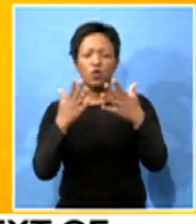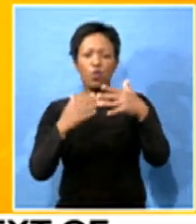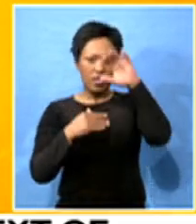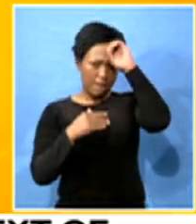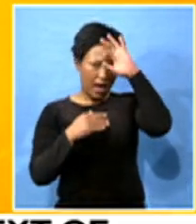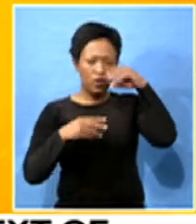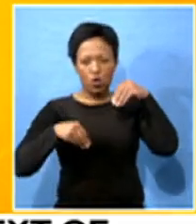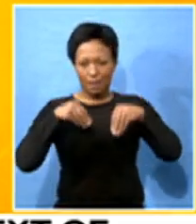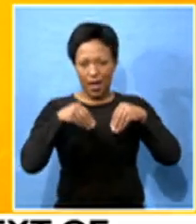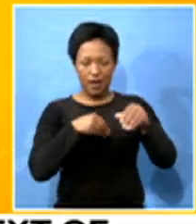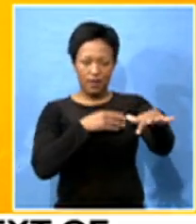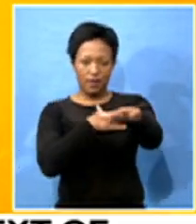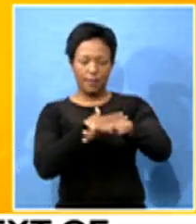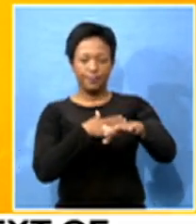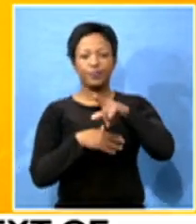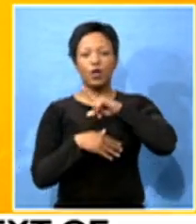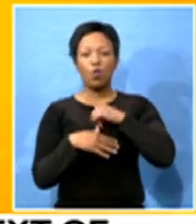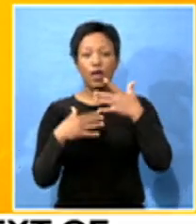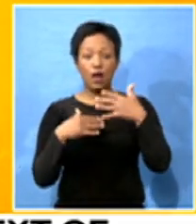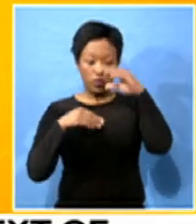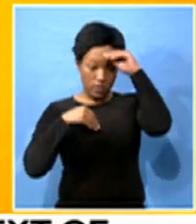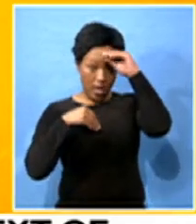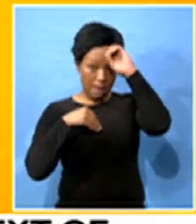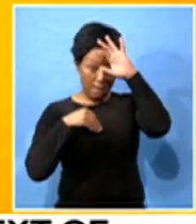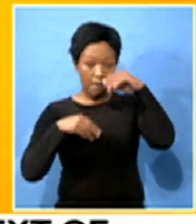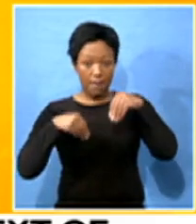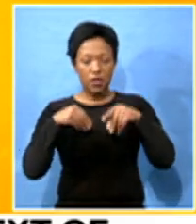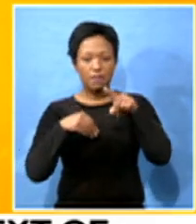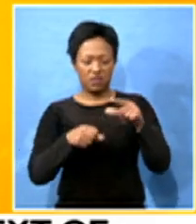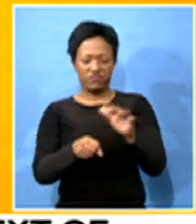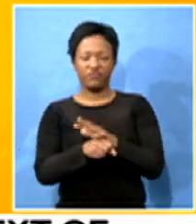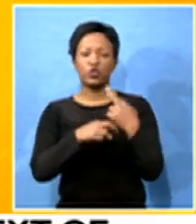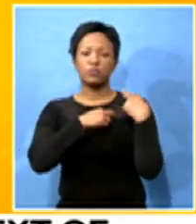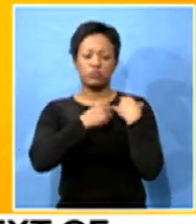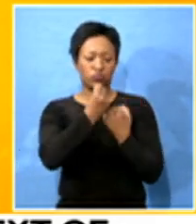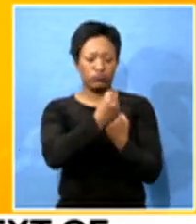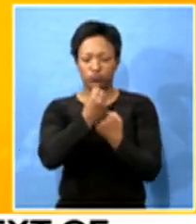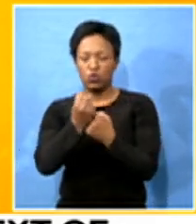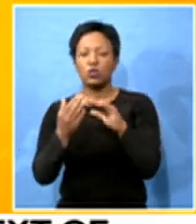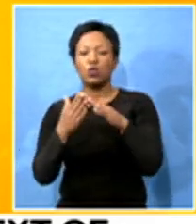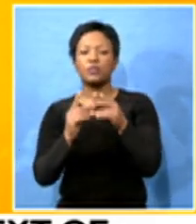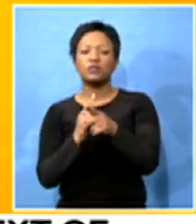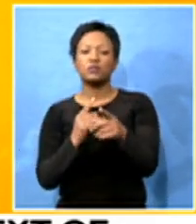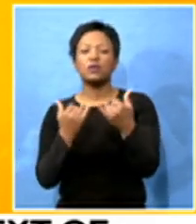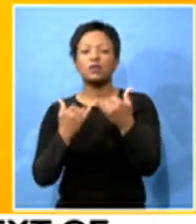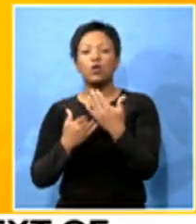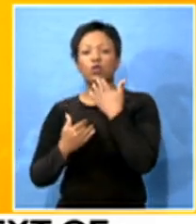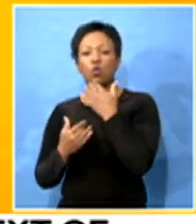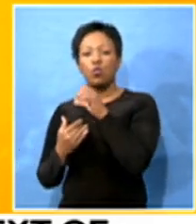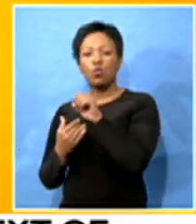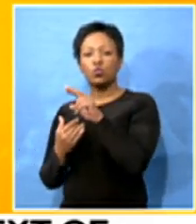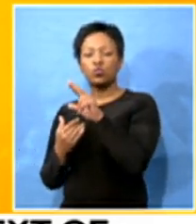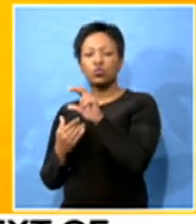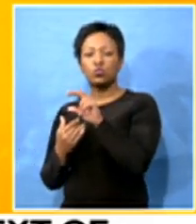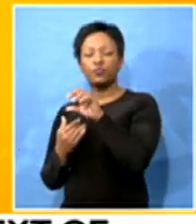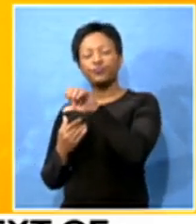the industry has to take full responsibility. Well, joining us on the programme to discuss this, we have Susan Moraba. She